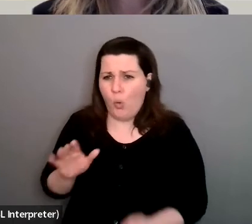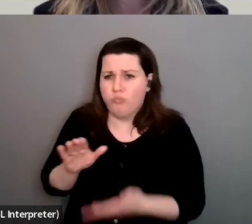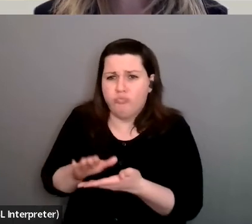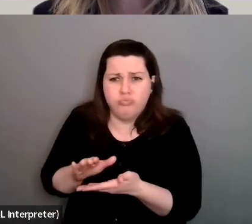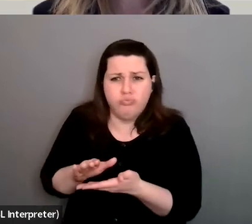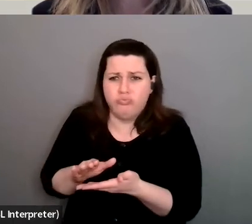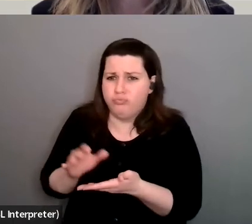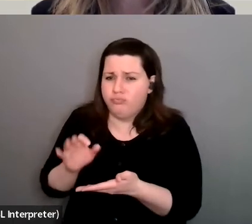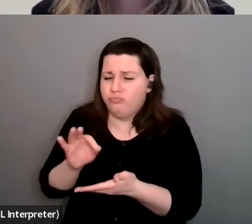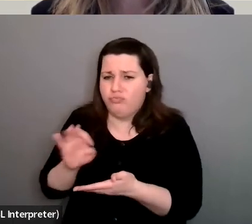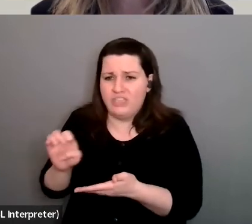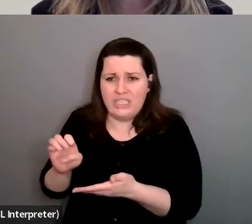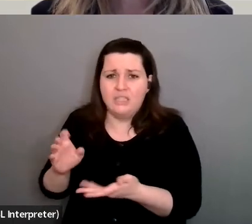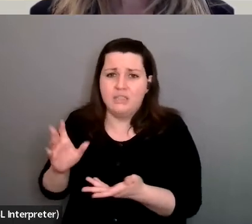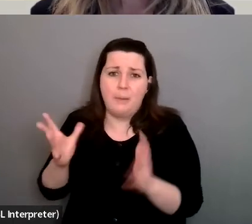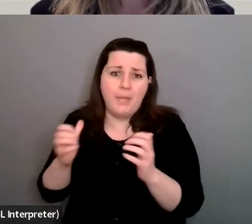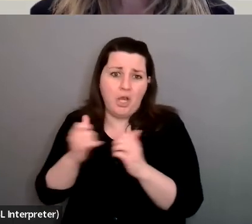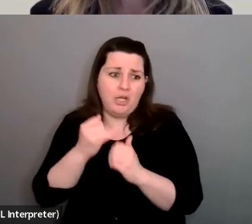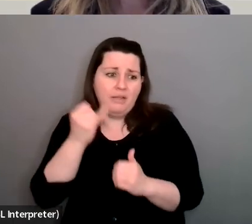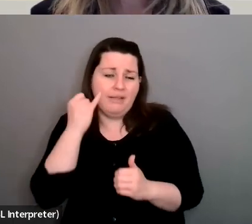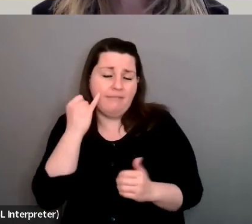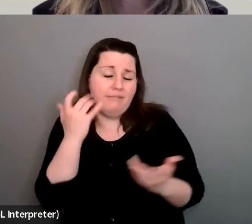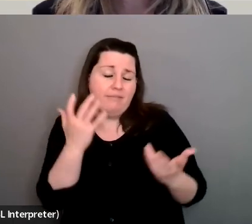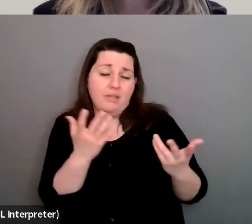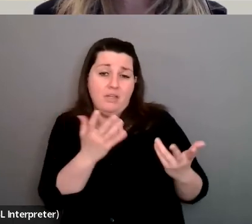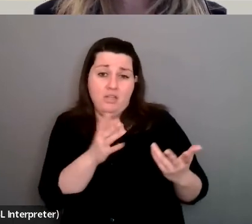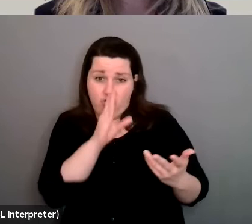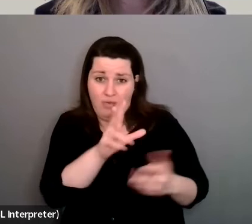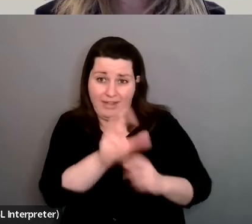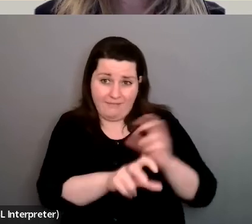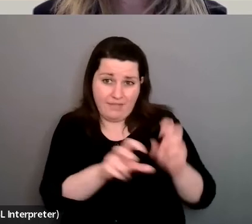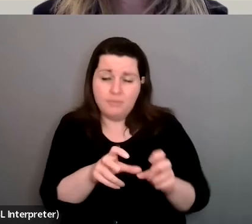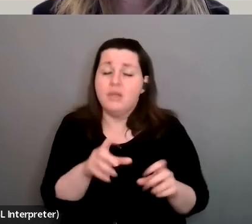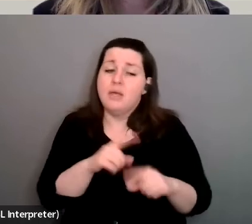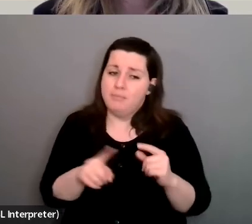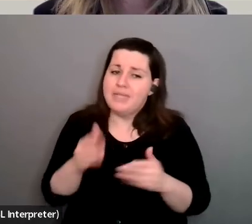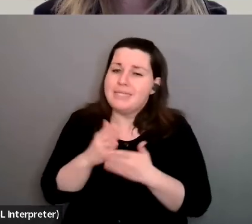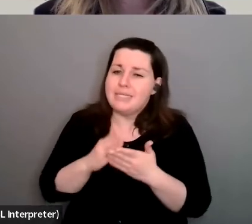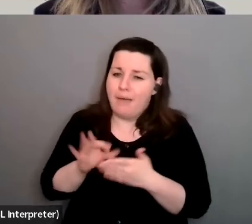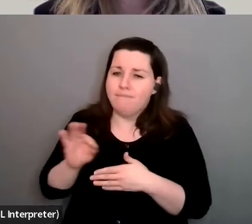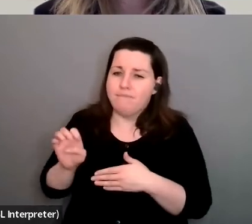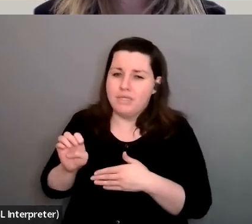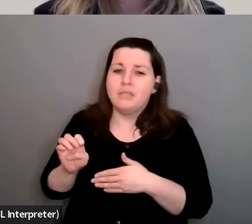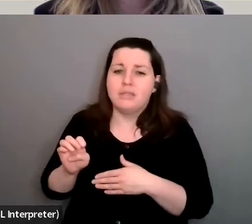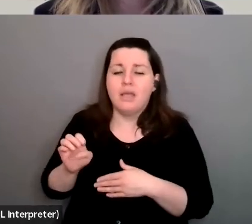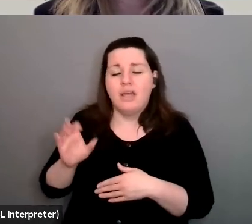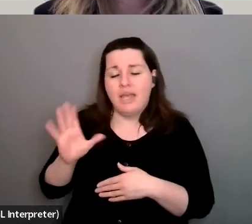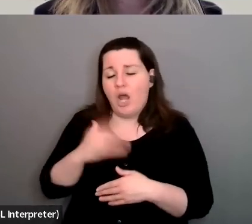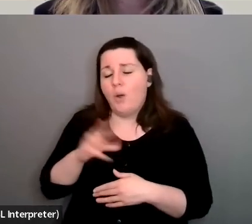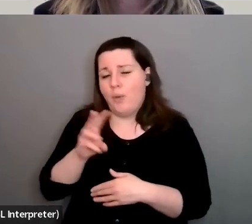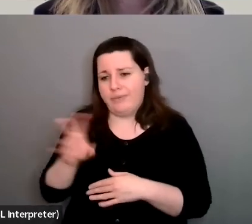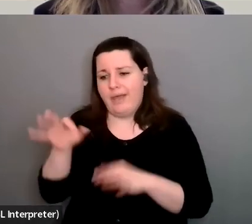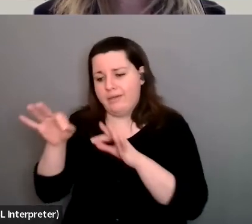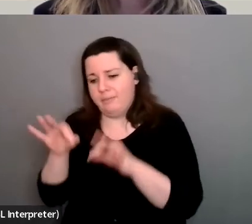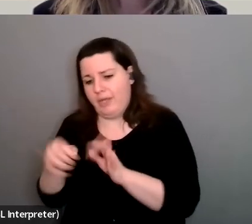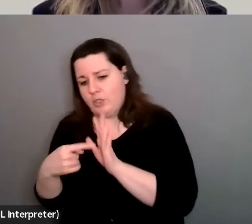compared to if you wanted to go invest directly, but there are some fees, and those are all set out on our website as well as in our